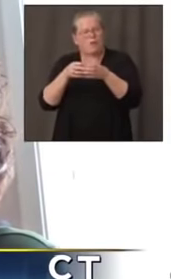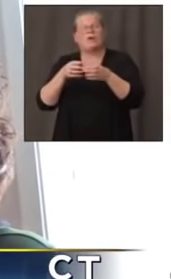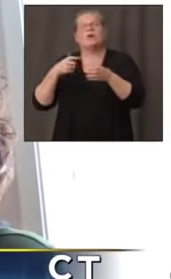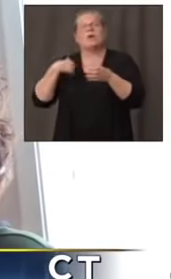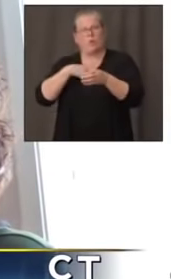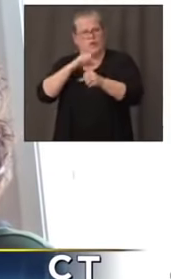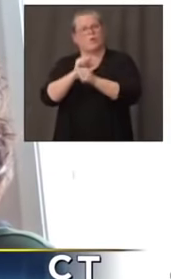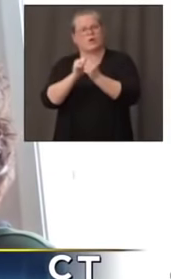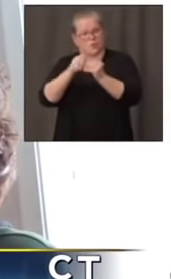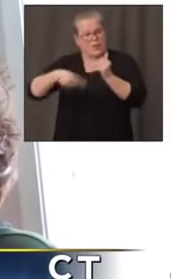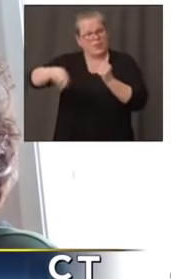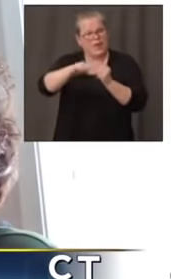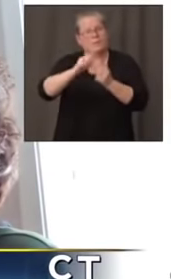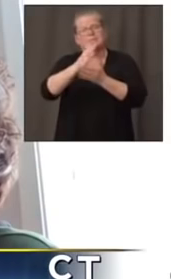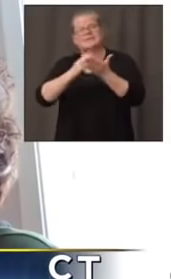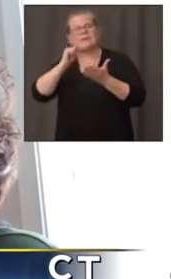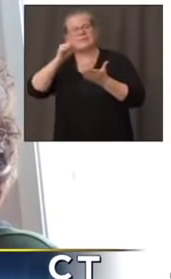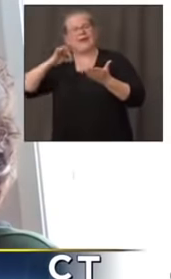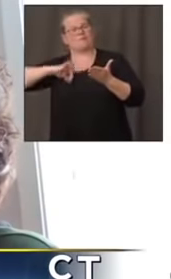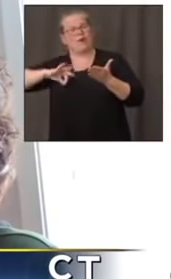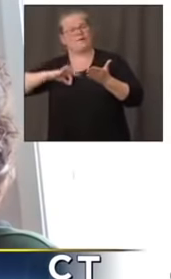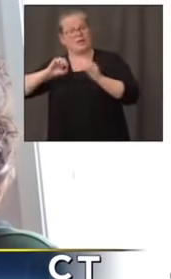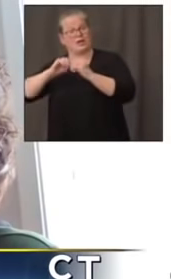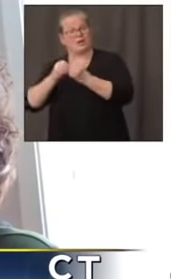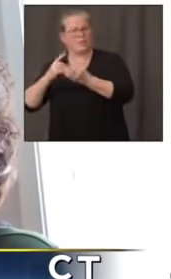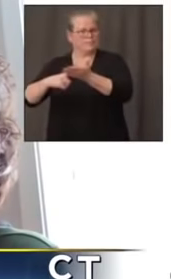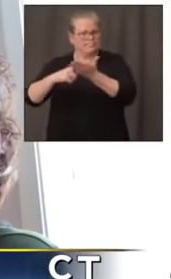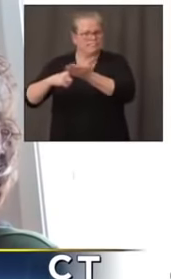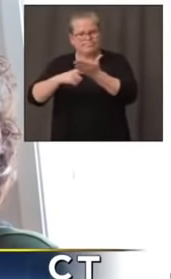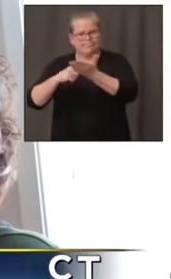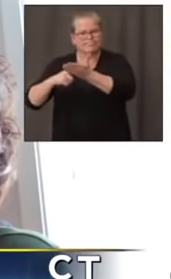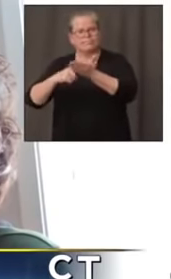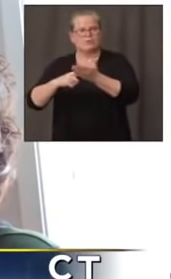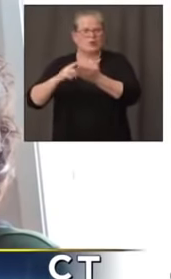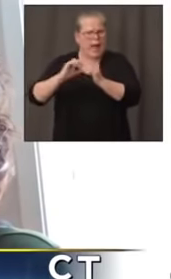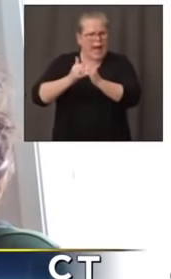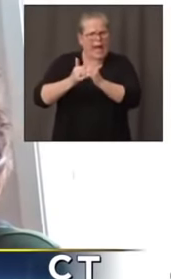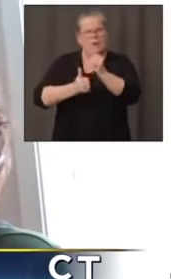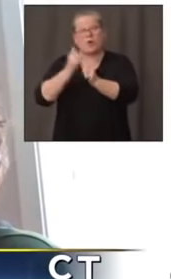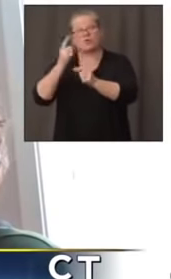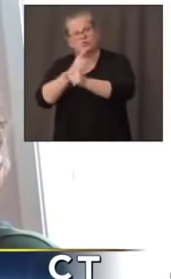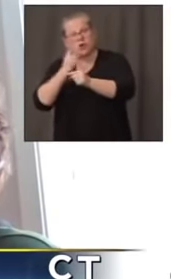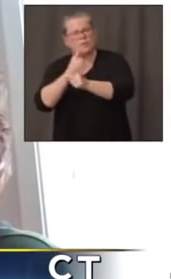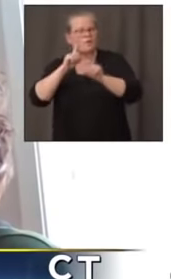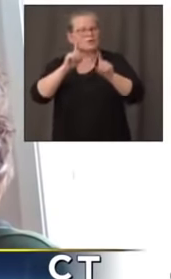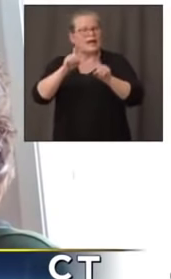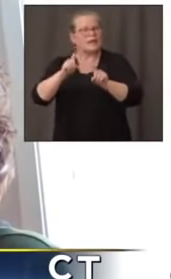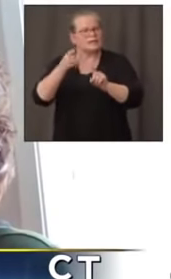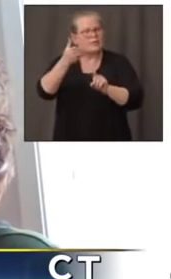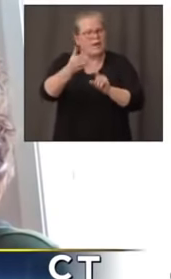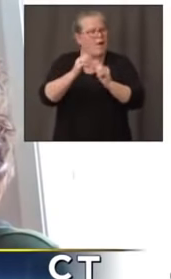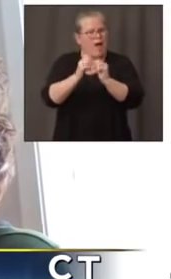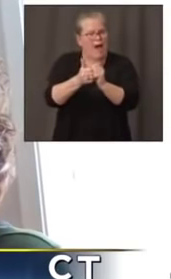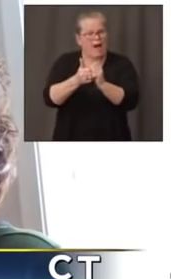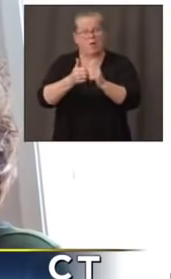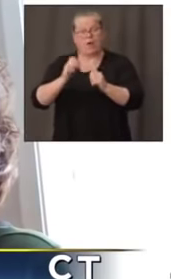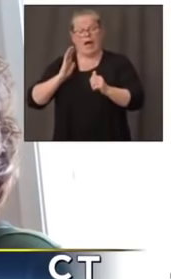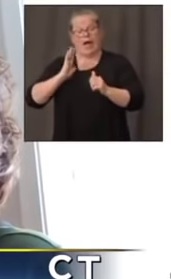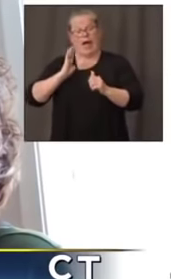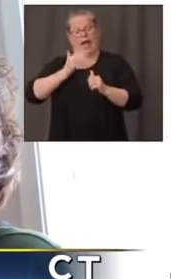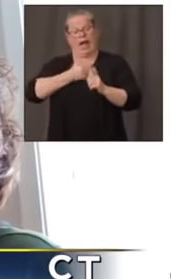our nonprofits to talk about the most appropriate way to do testing. We think in our public health guidance